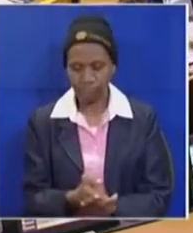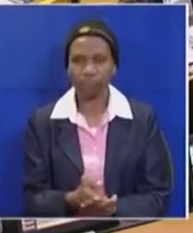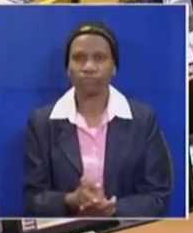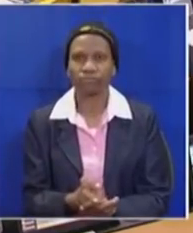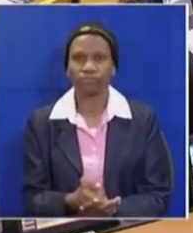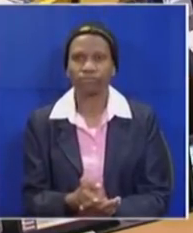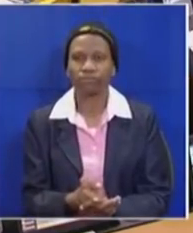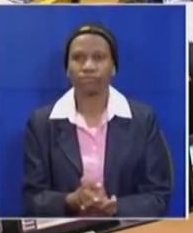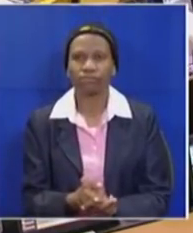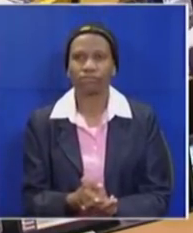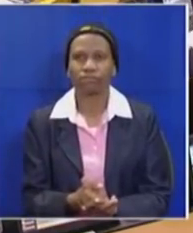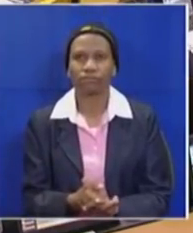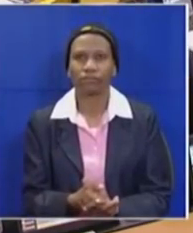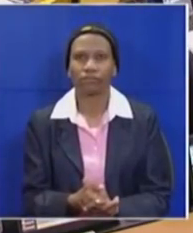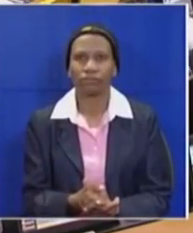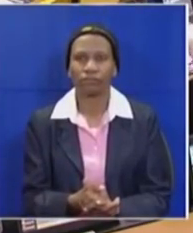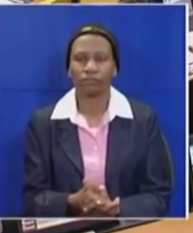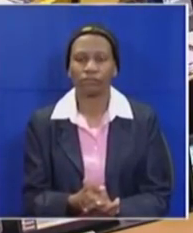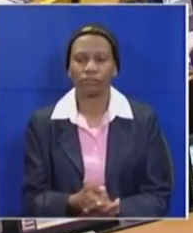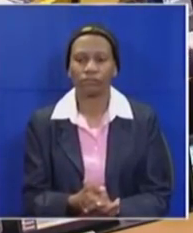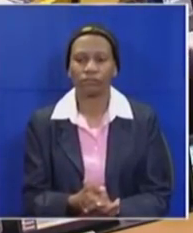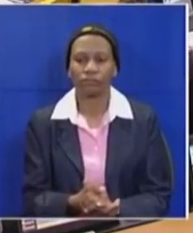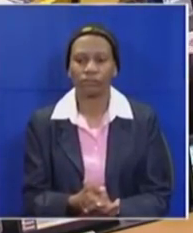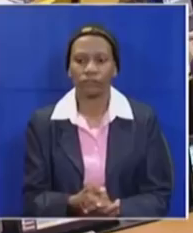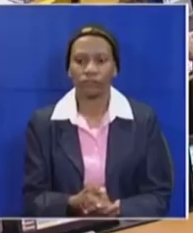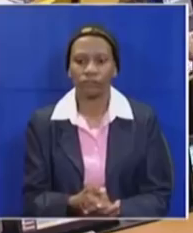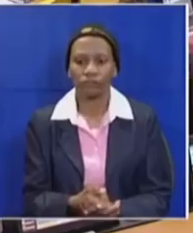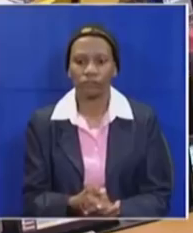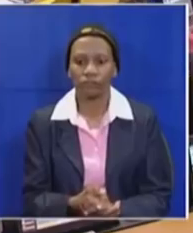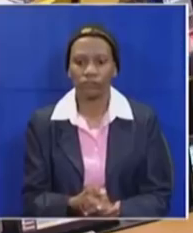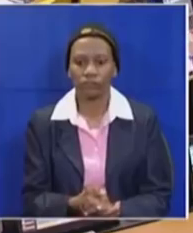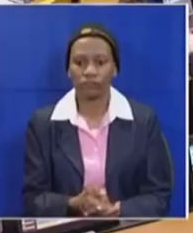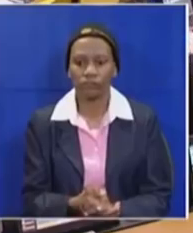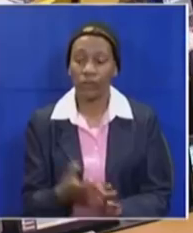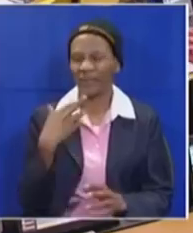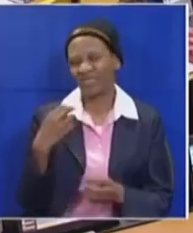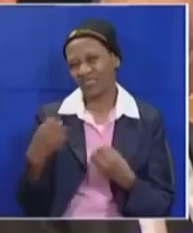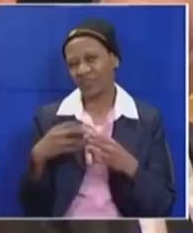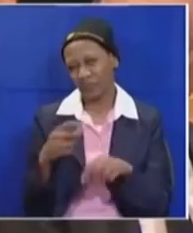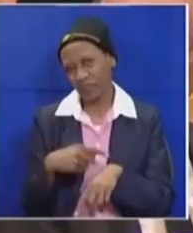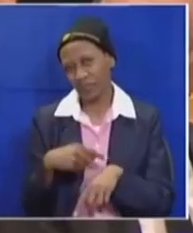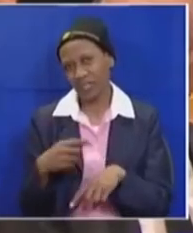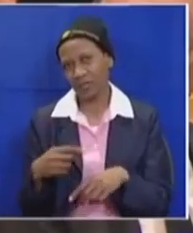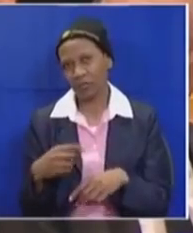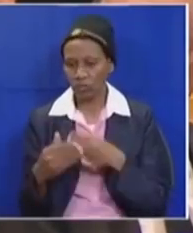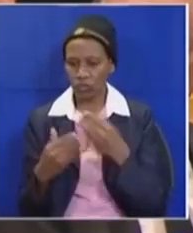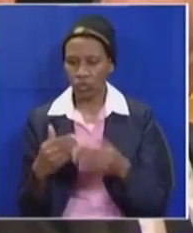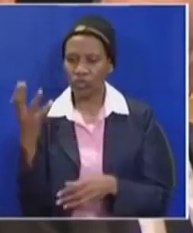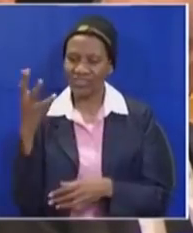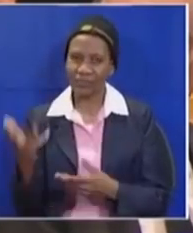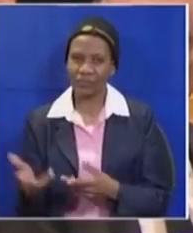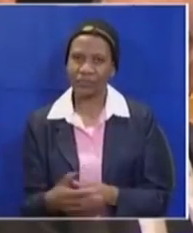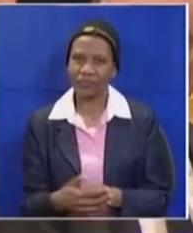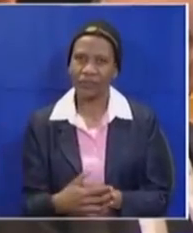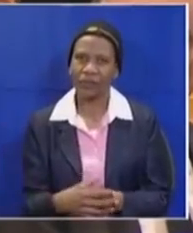start off by pleading with you just to allow me to finish my statement, even if it causes some discomfort. What's the principle,